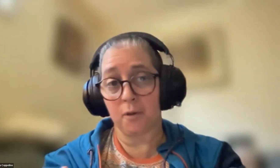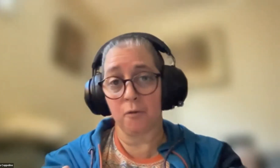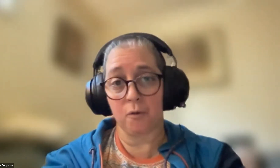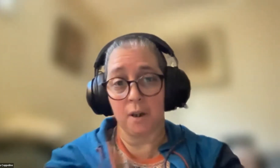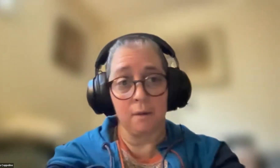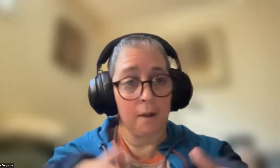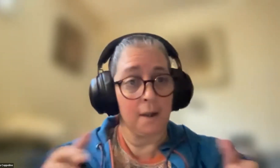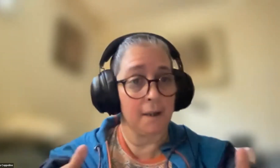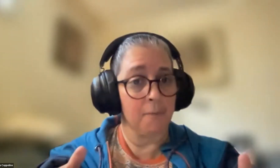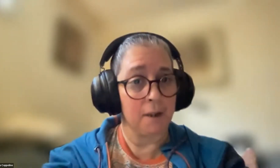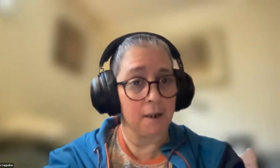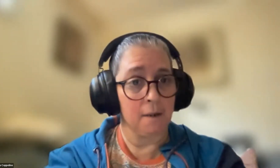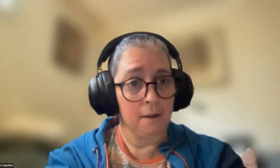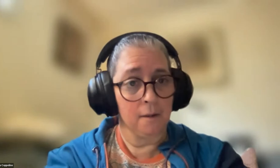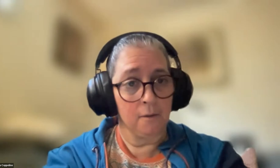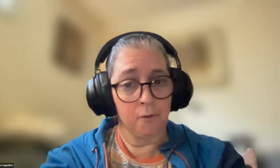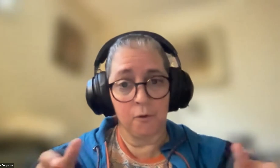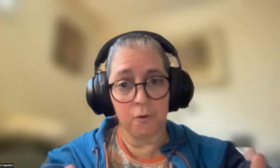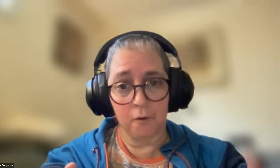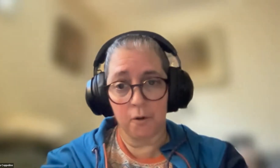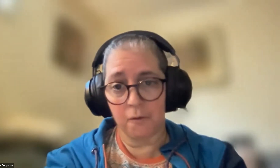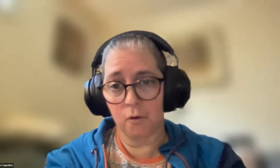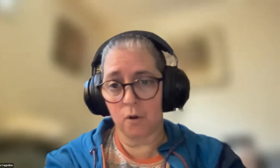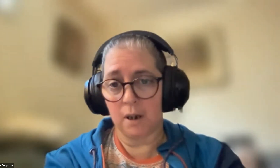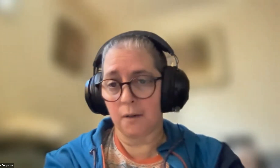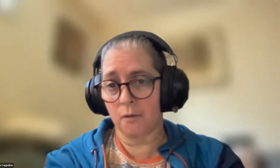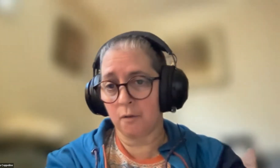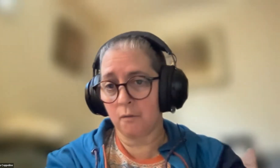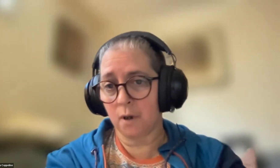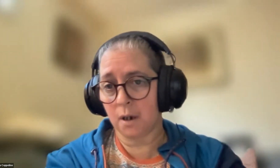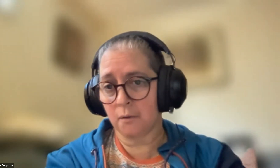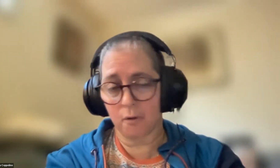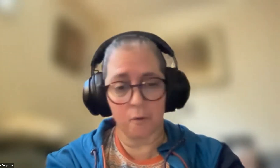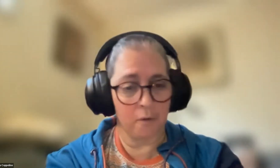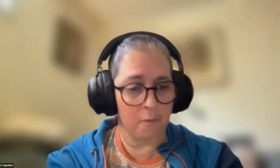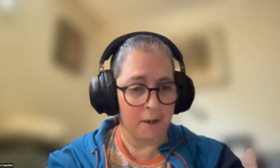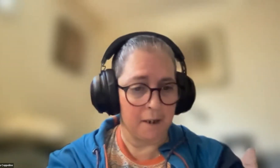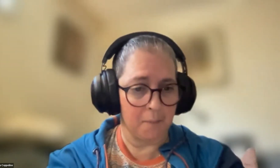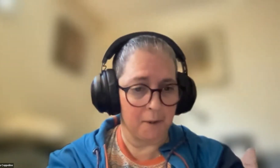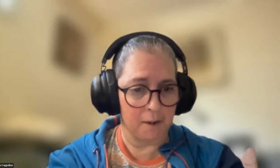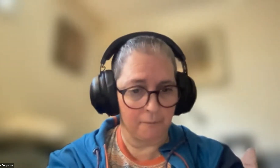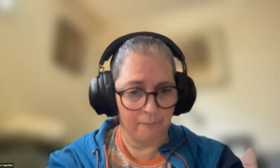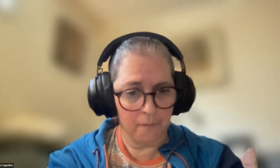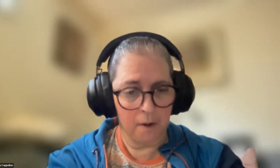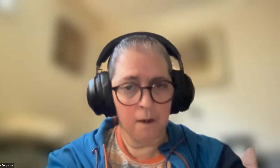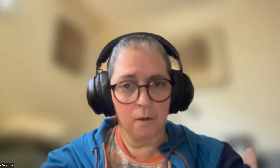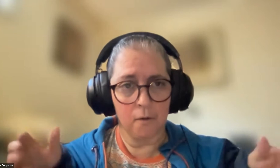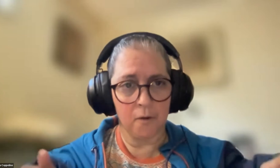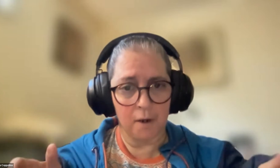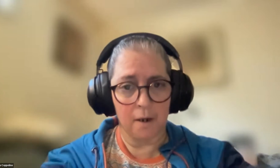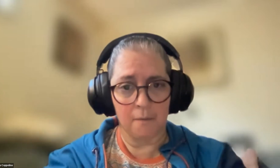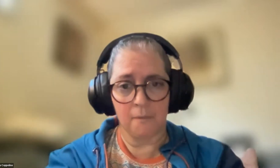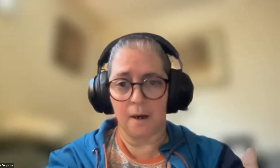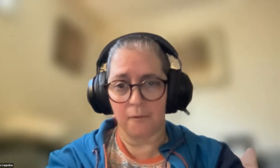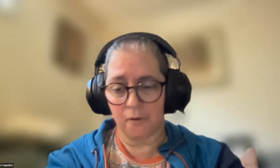It was fabulous to get an update from two very different organisations in regard to the work that's been happening. So